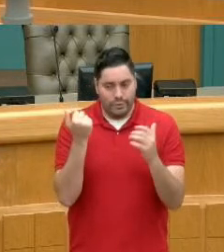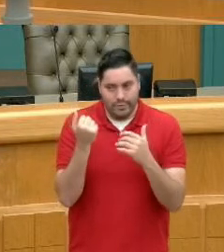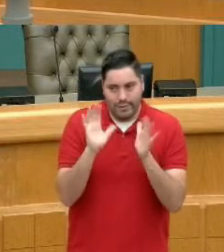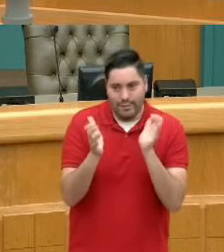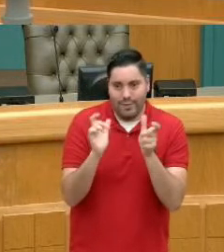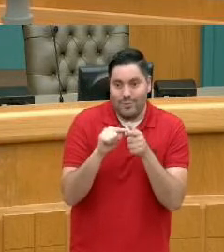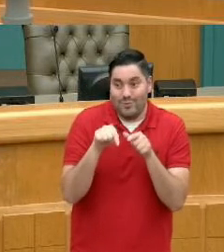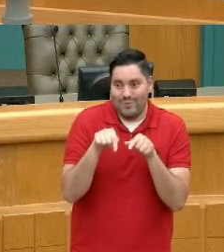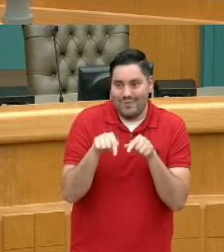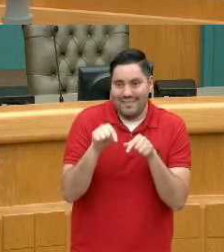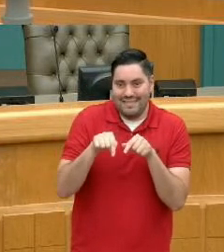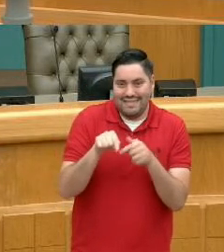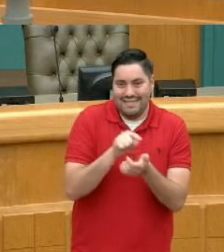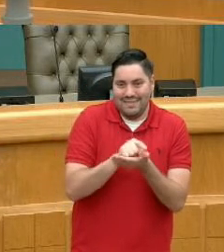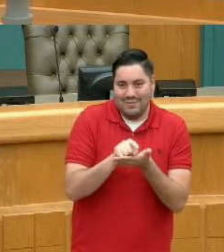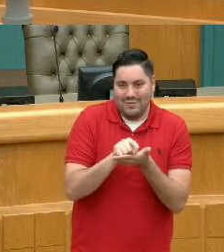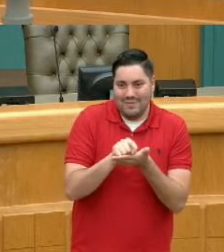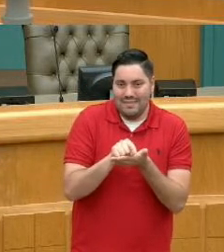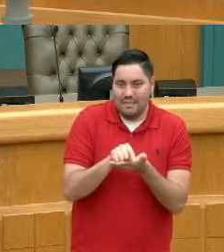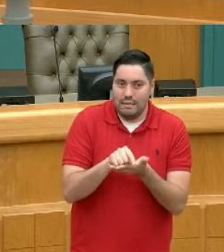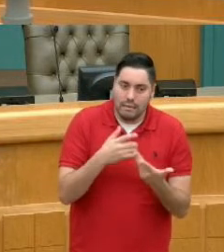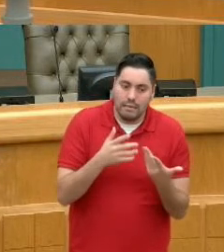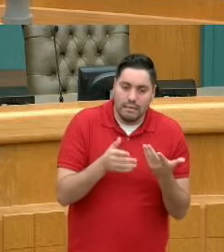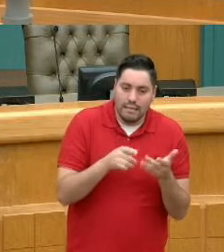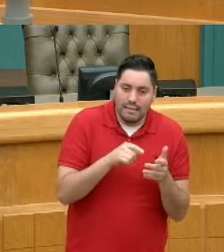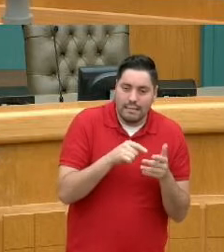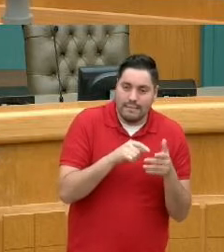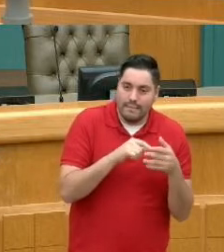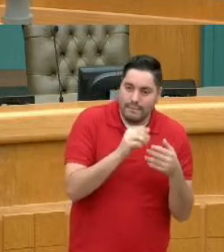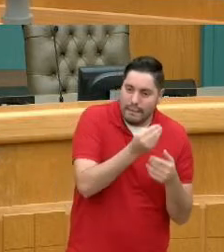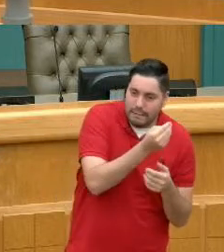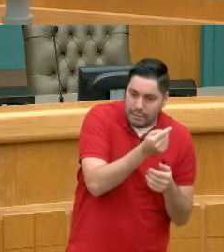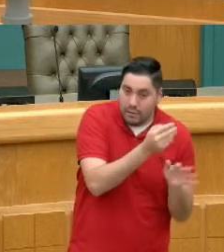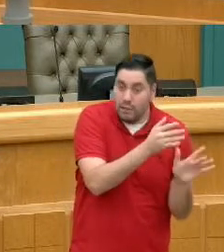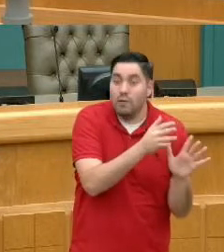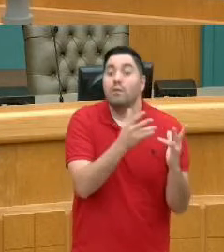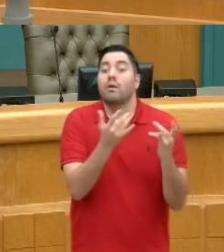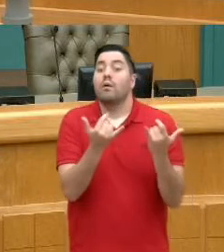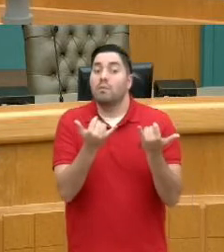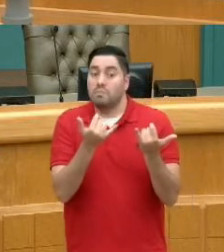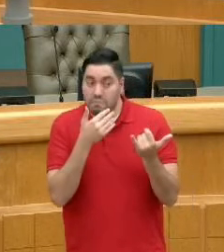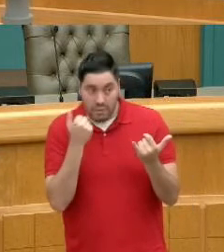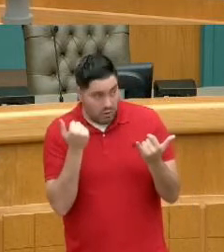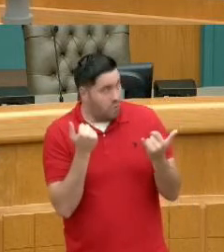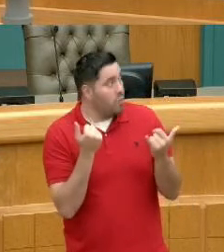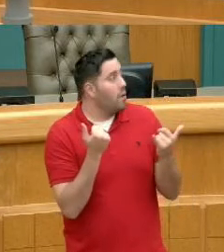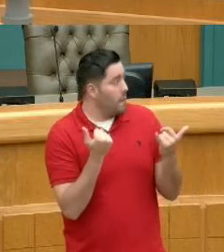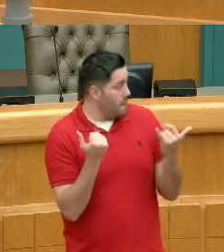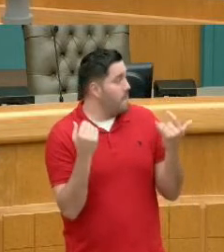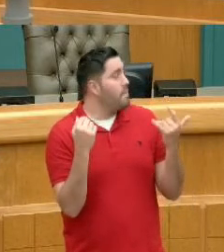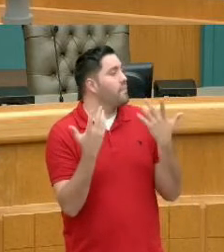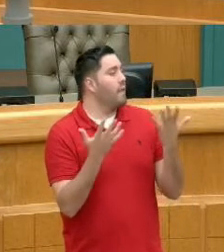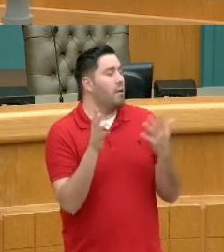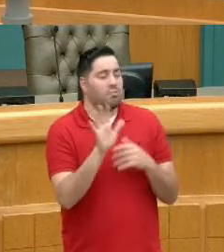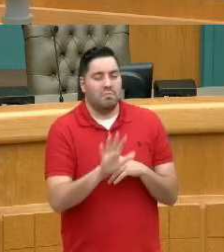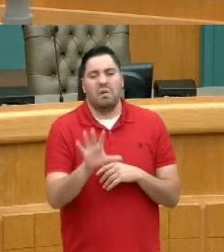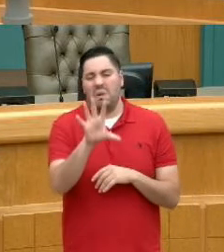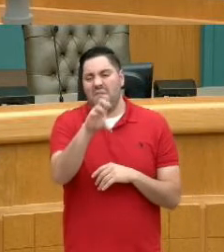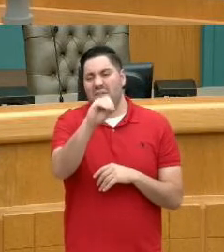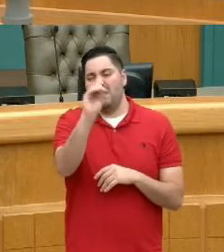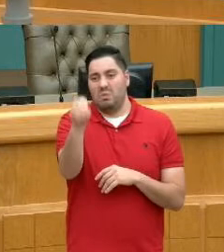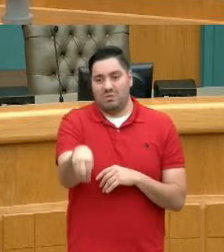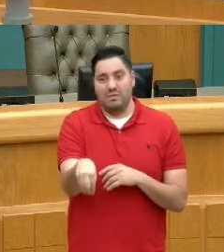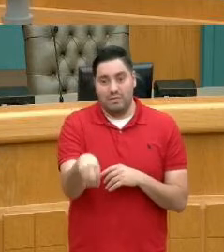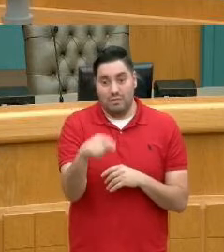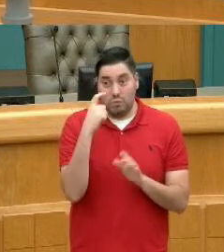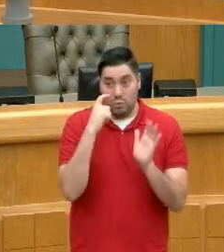week, and especially since last week. So we have more persons recovering than new cases added. It's about 50%.